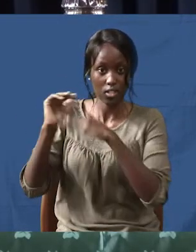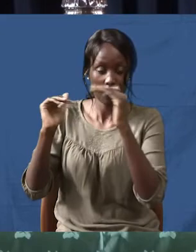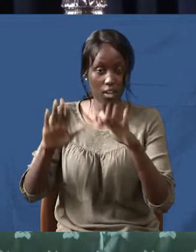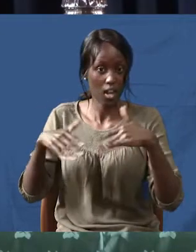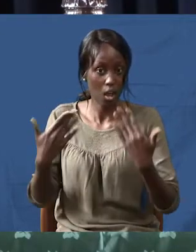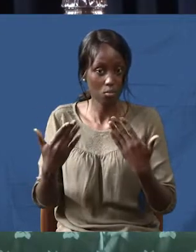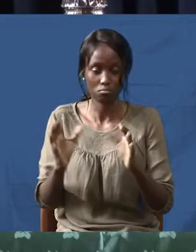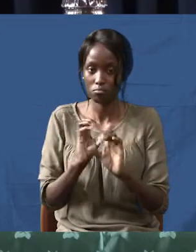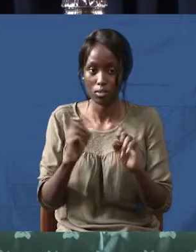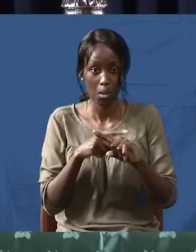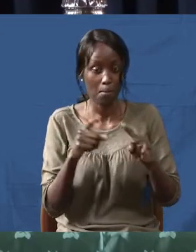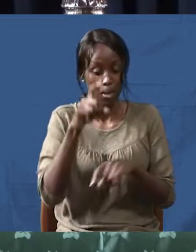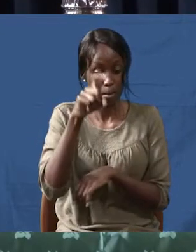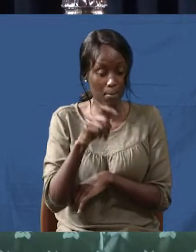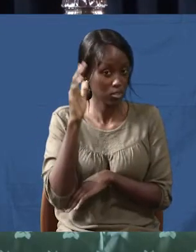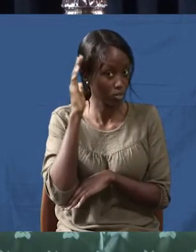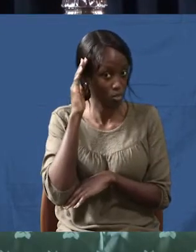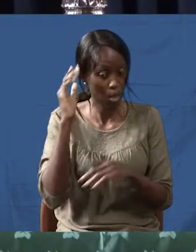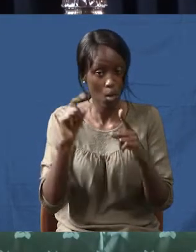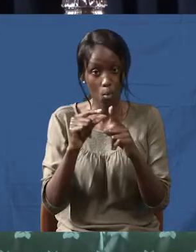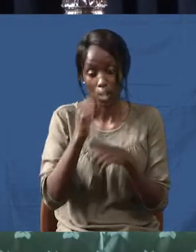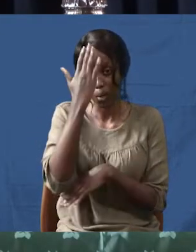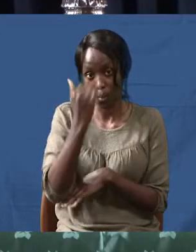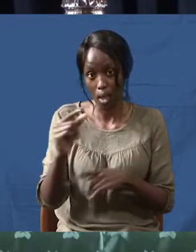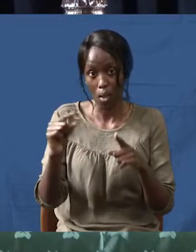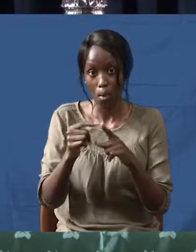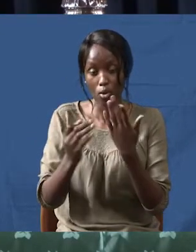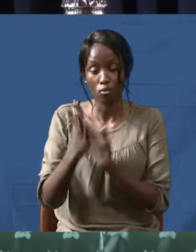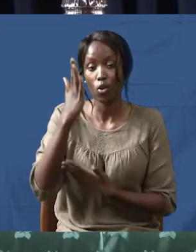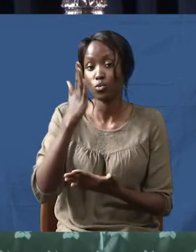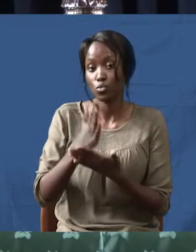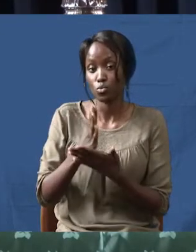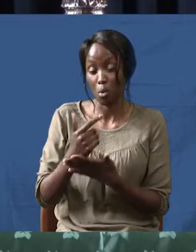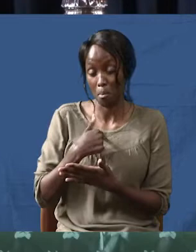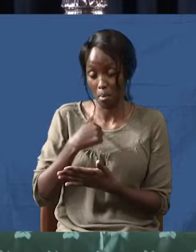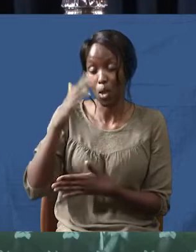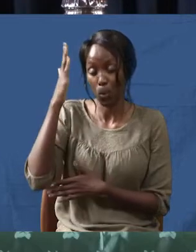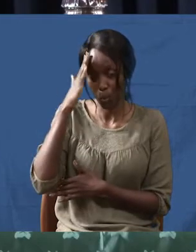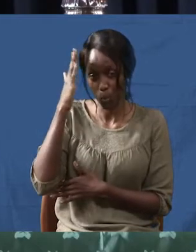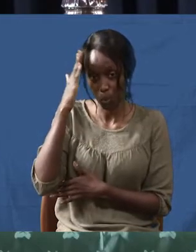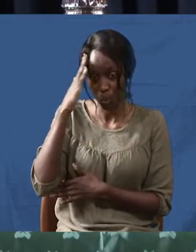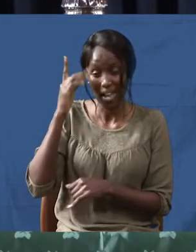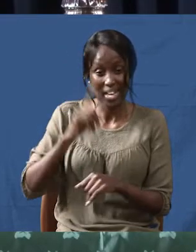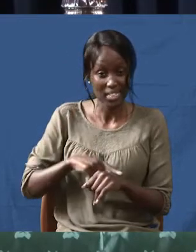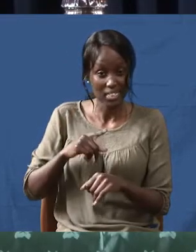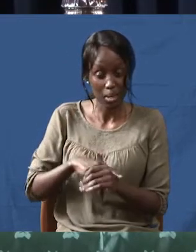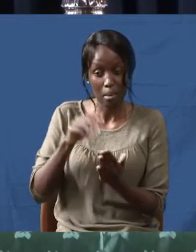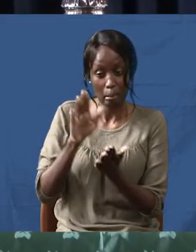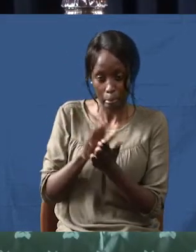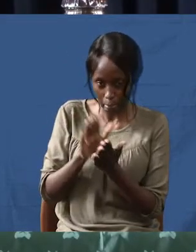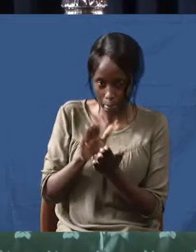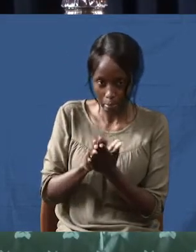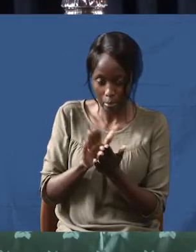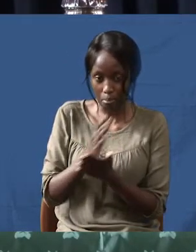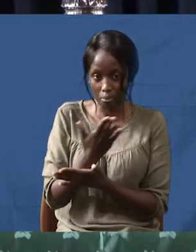we must obey the word of God, because it is true. And I know when we keep our treasure in